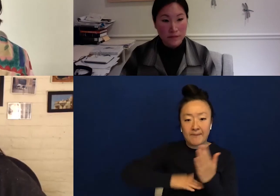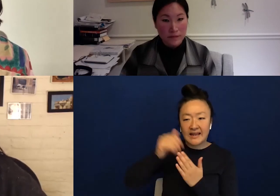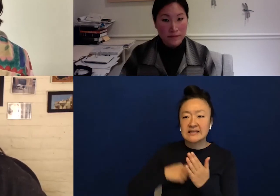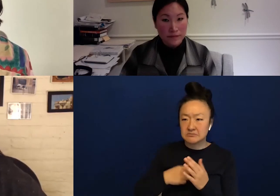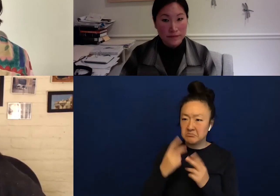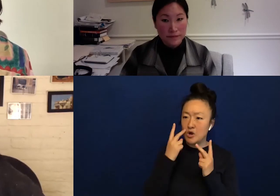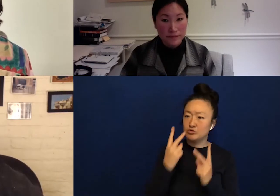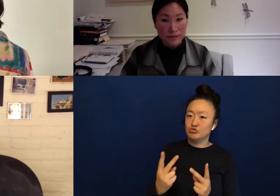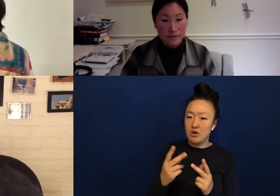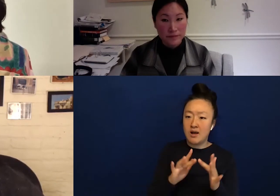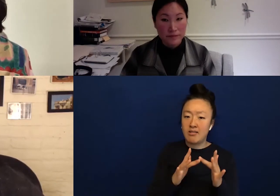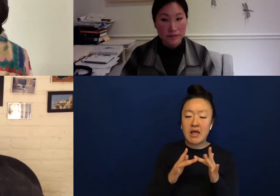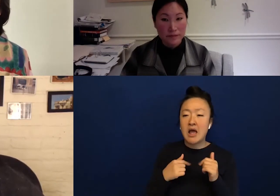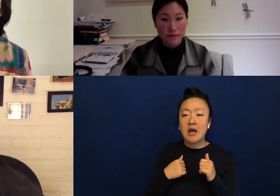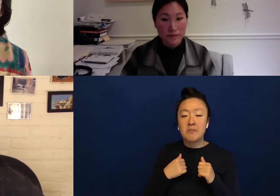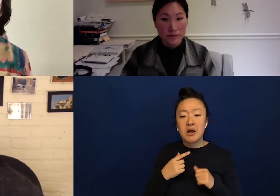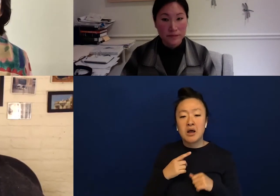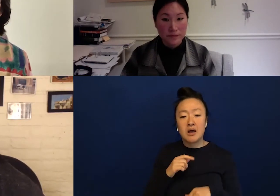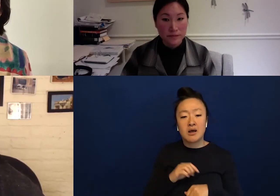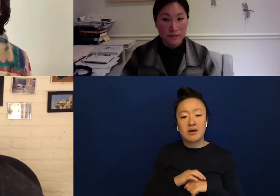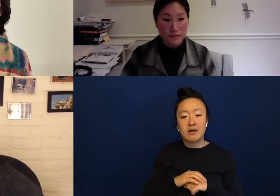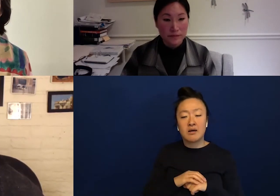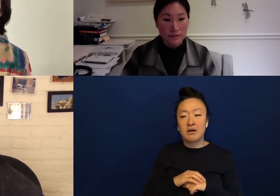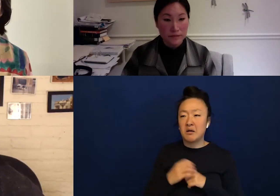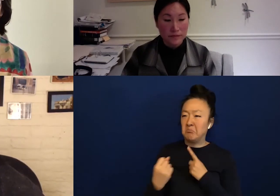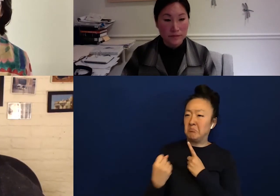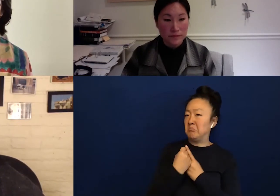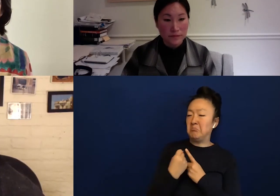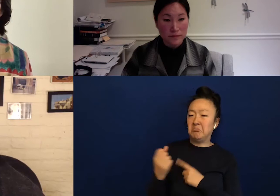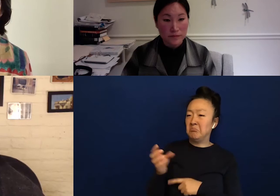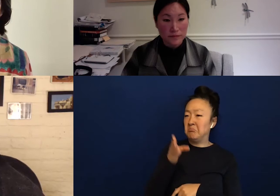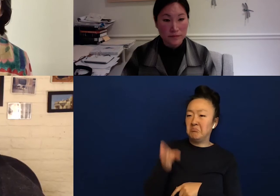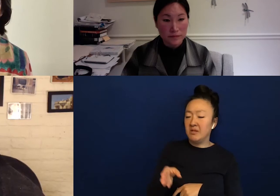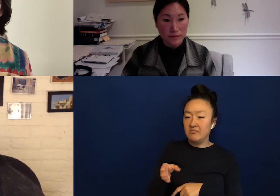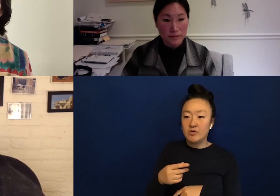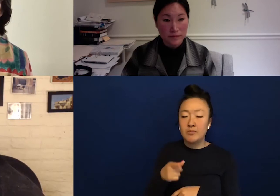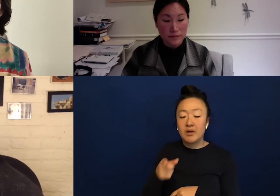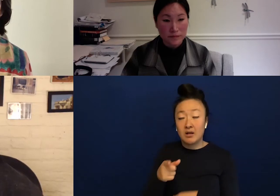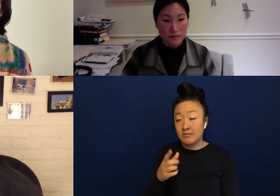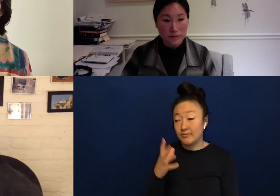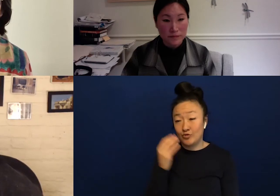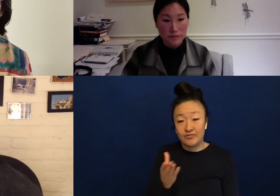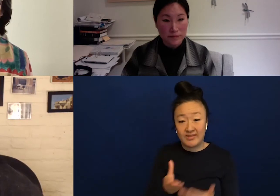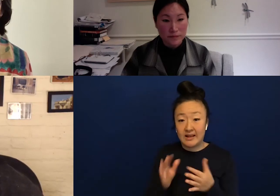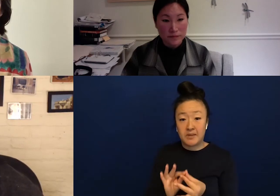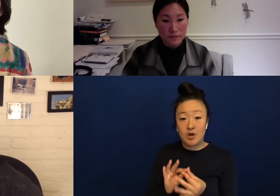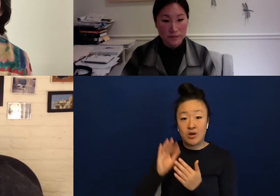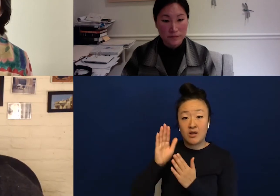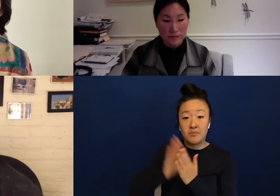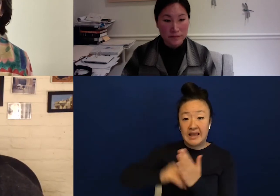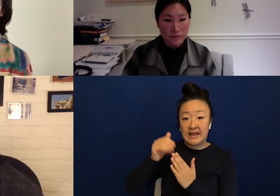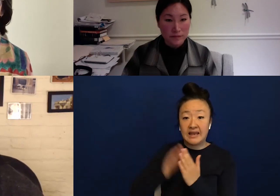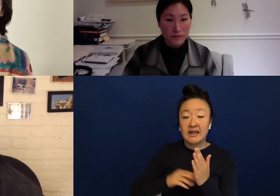really quite like hit me. And then this is the beautiful thing about painting, right? Is that then you